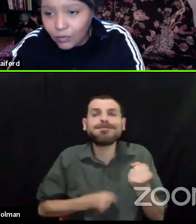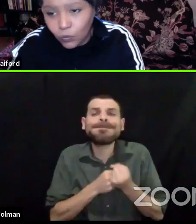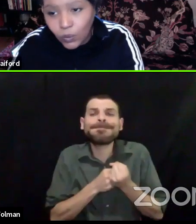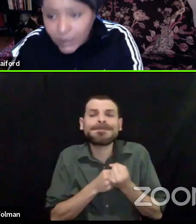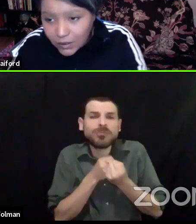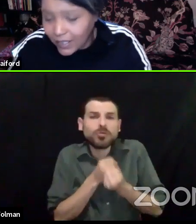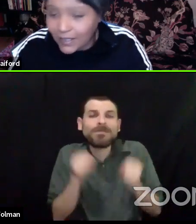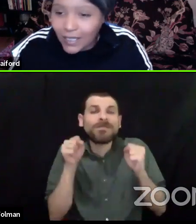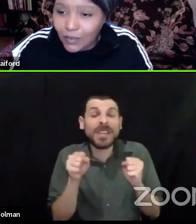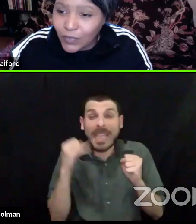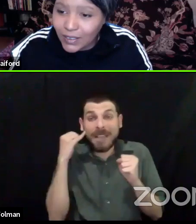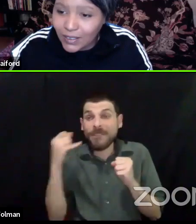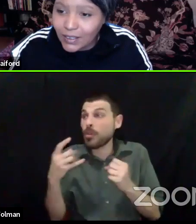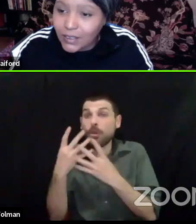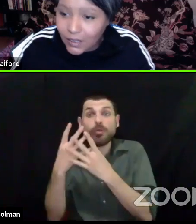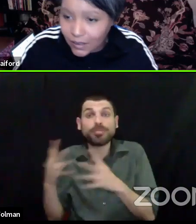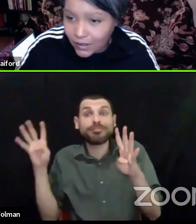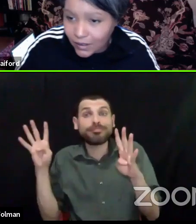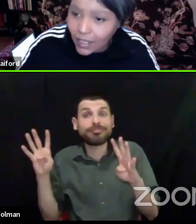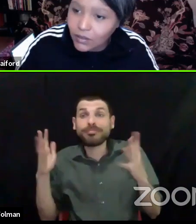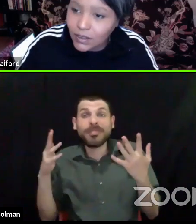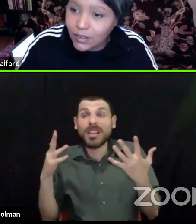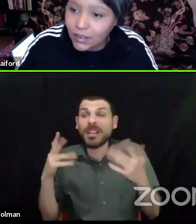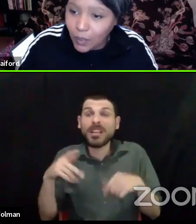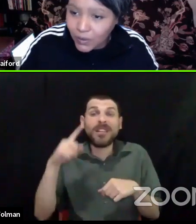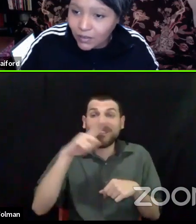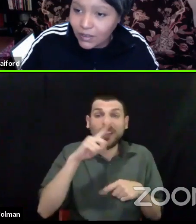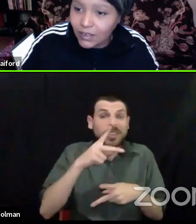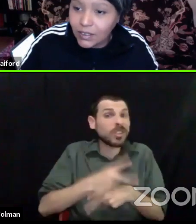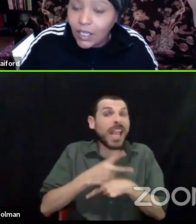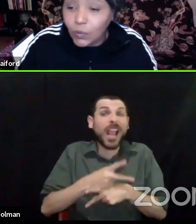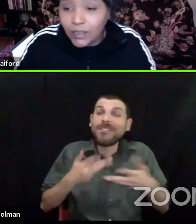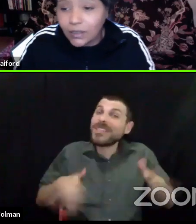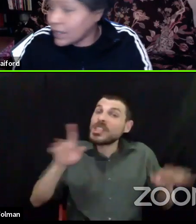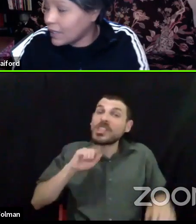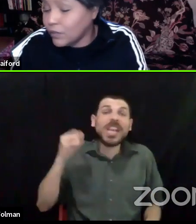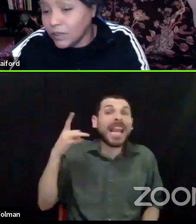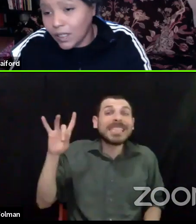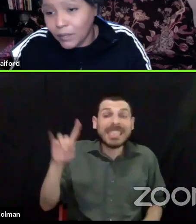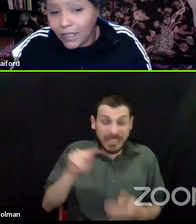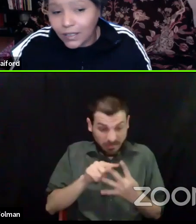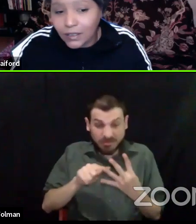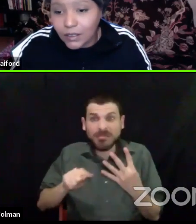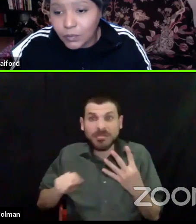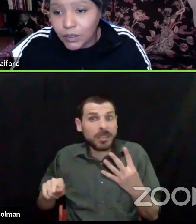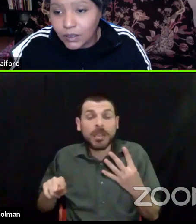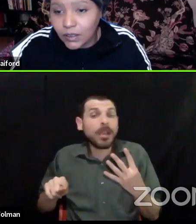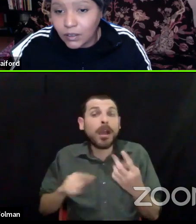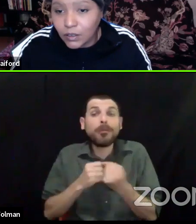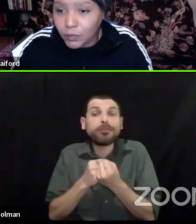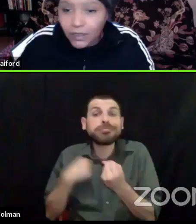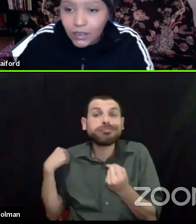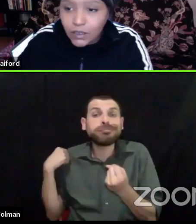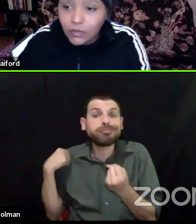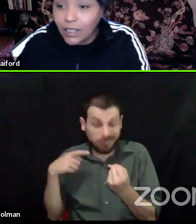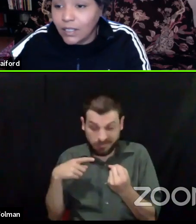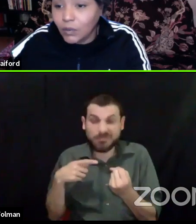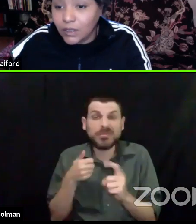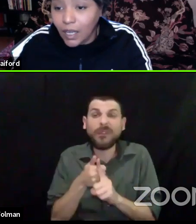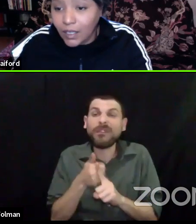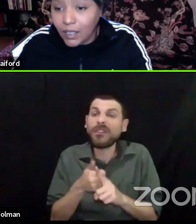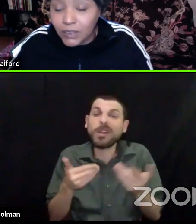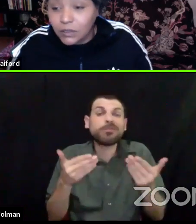that once you age out of foster care, you're gonna need housing and opportunities. We know that if you come back into the community through being a juvenile